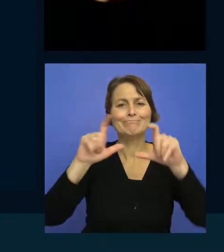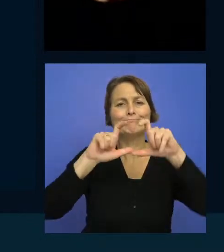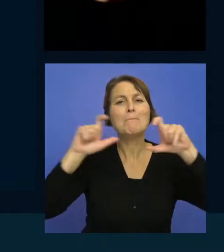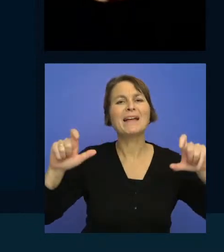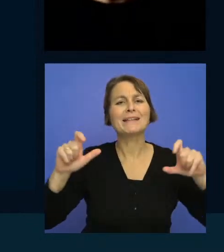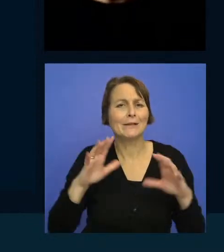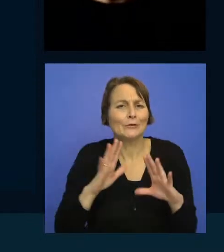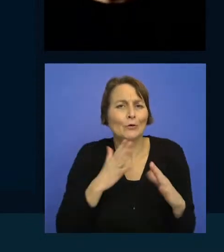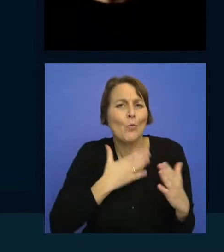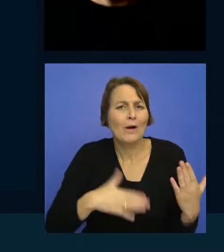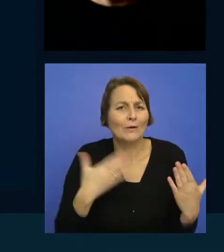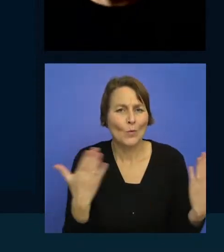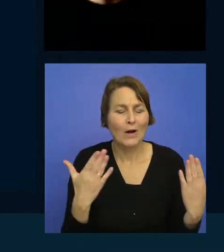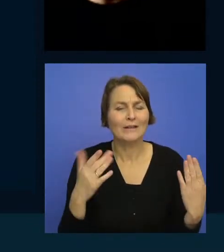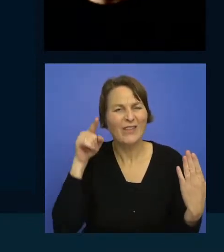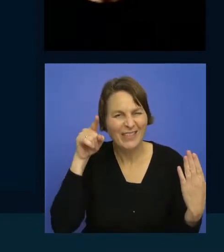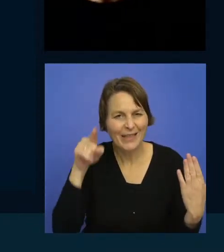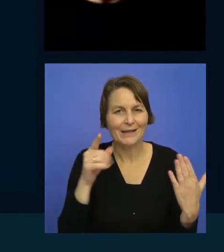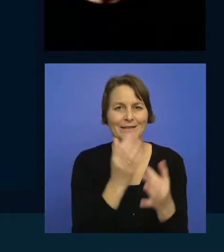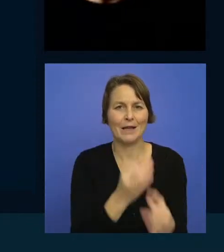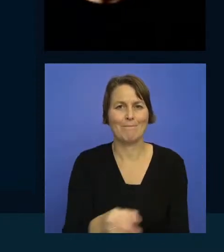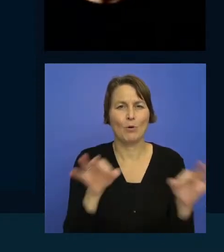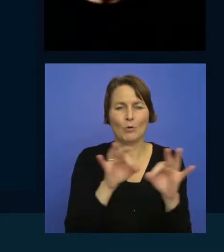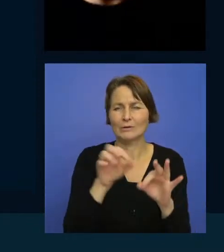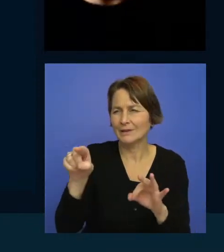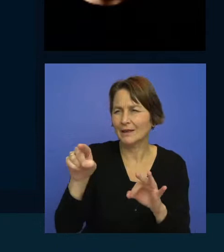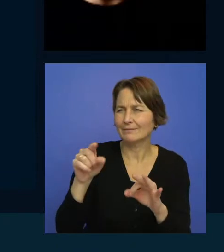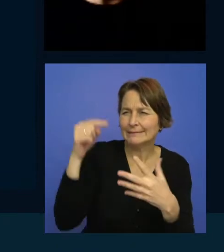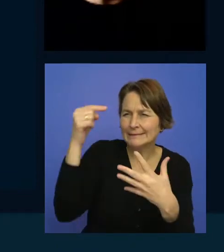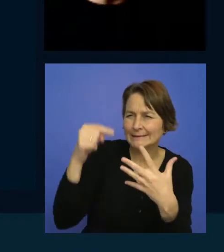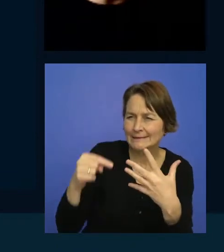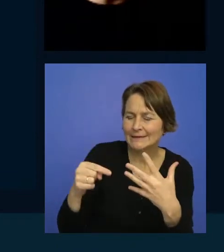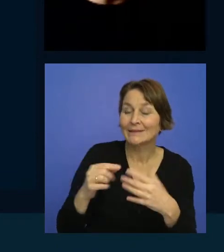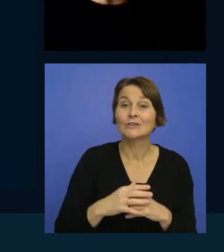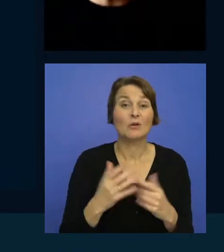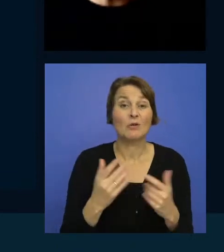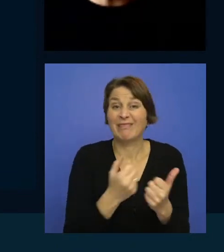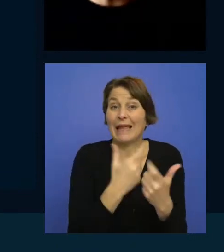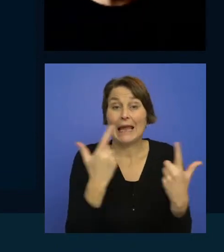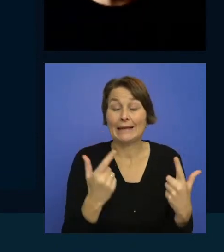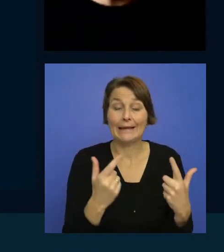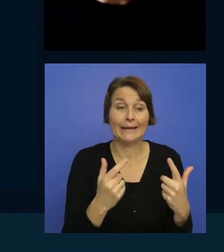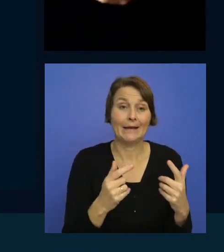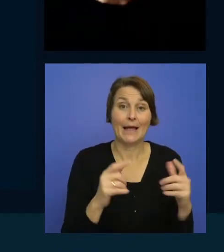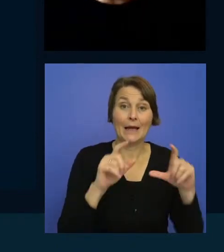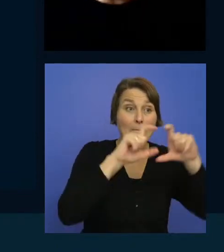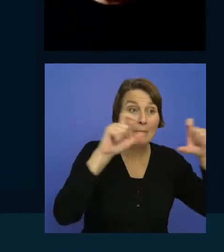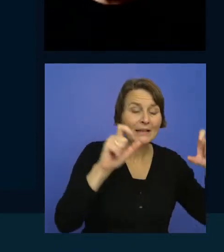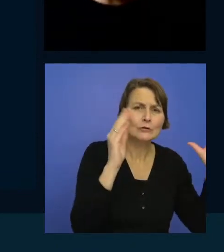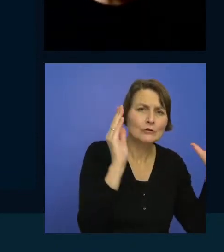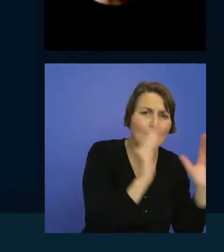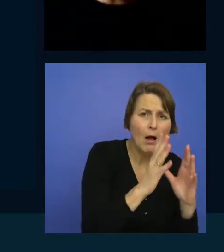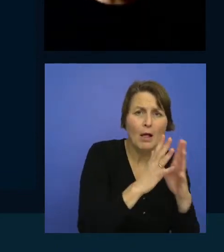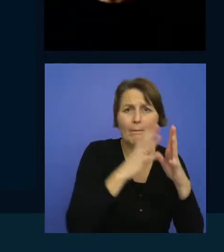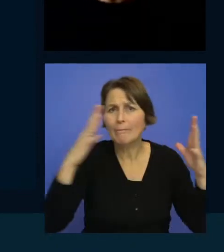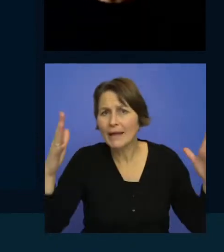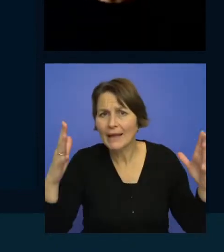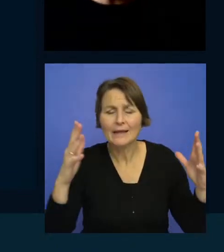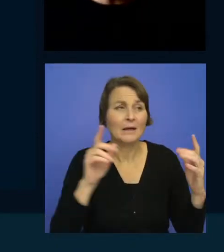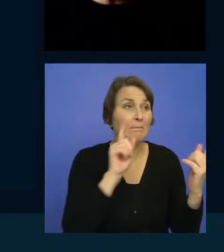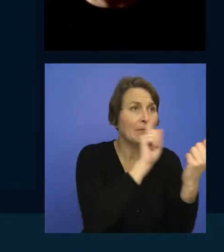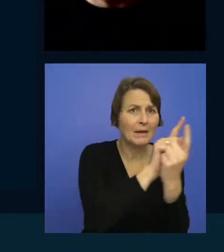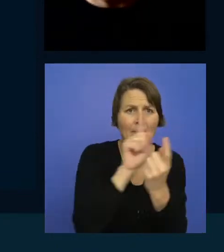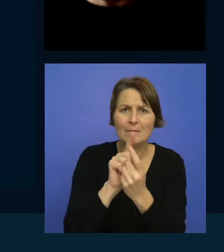really every large enterprise, medium enterprise that I speak to, they always ask me, like, how did Microsoft transform